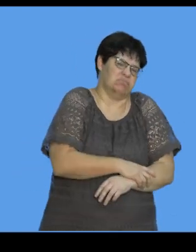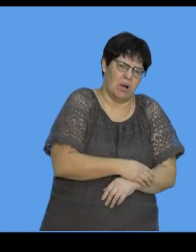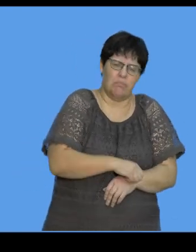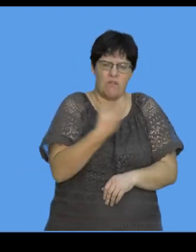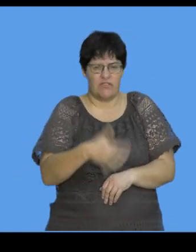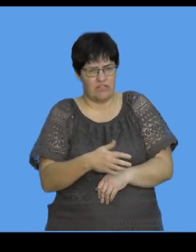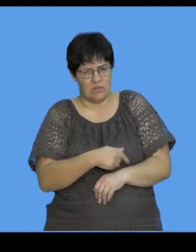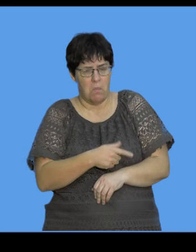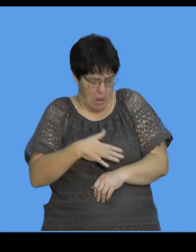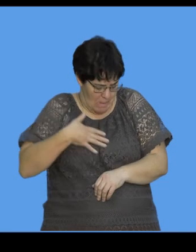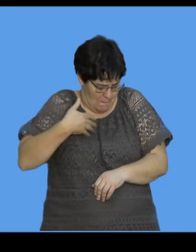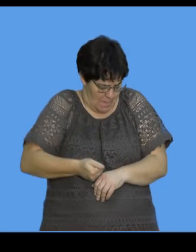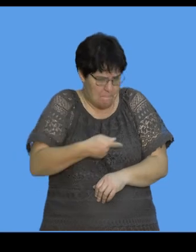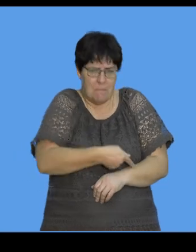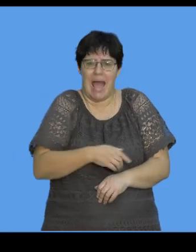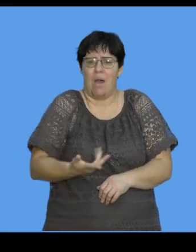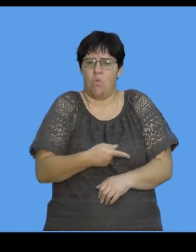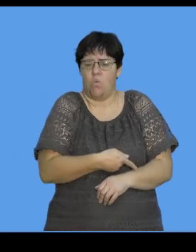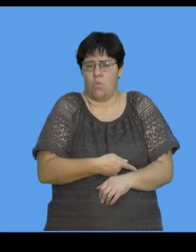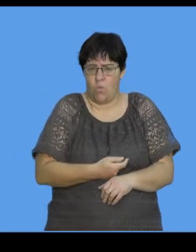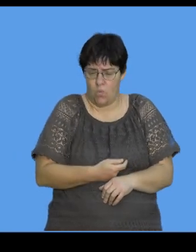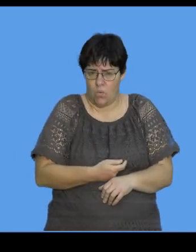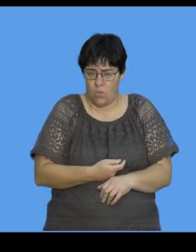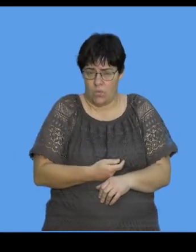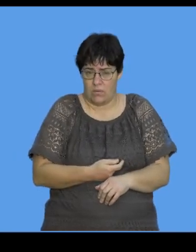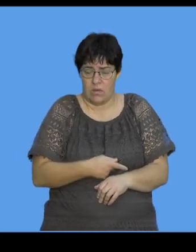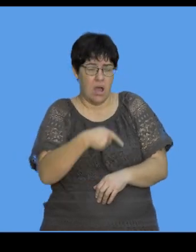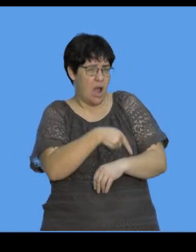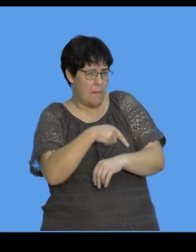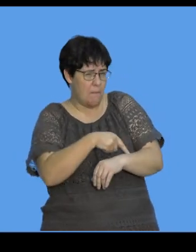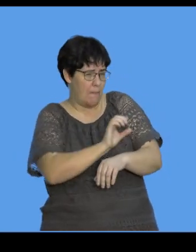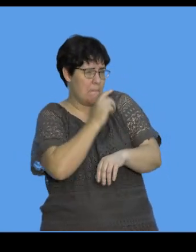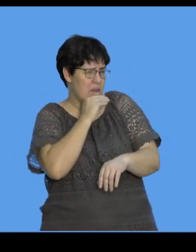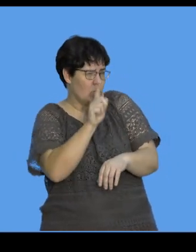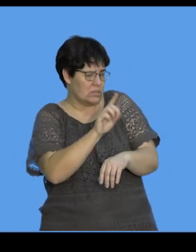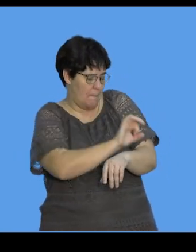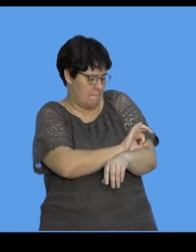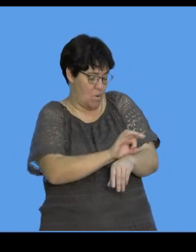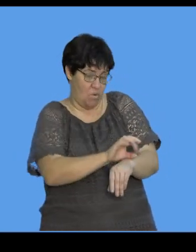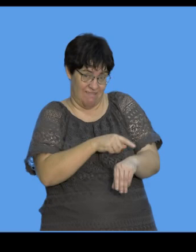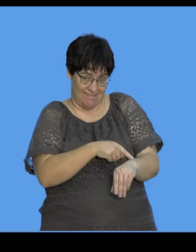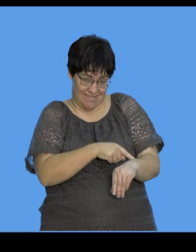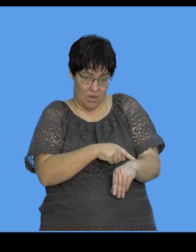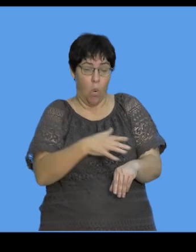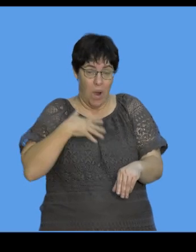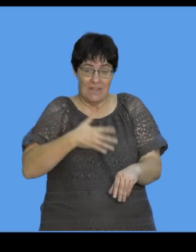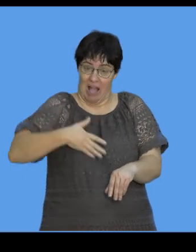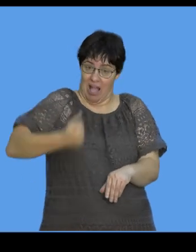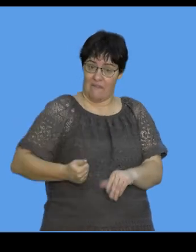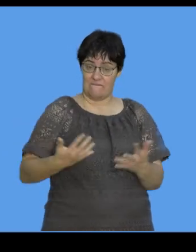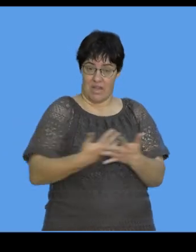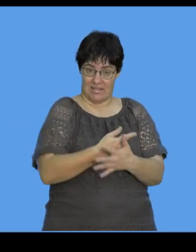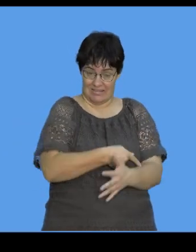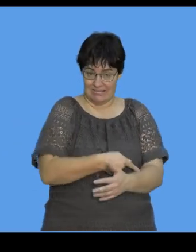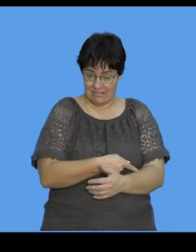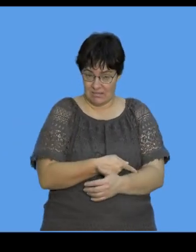it heal, okay? So arm, let's think bones. That's where we're going to, bones. Which